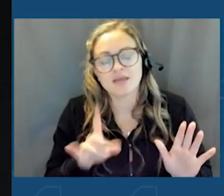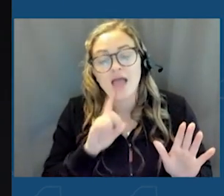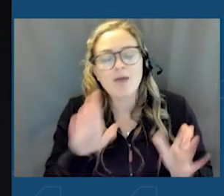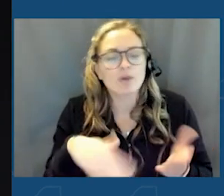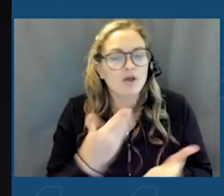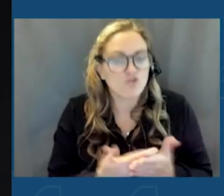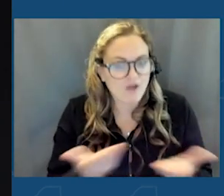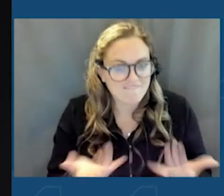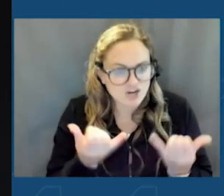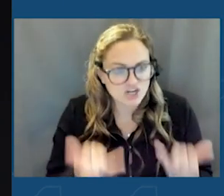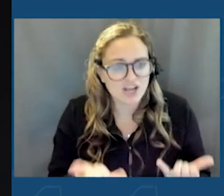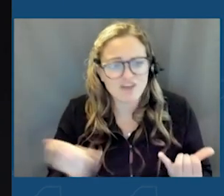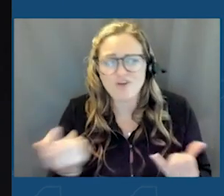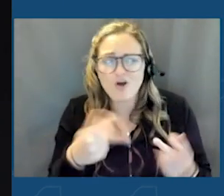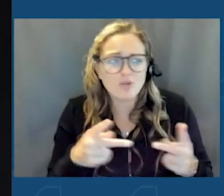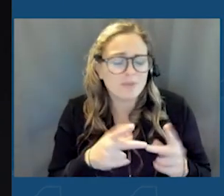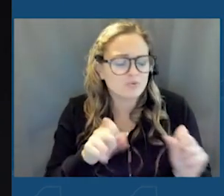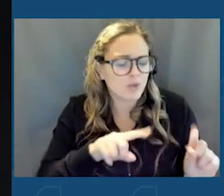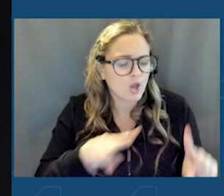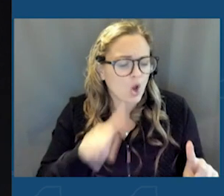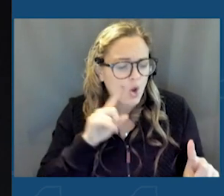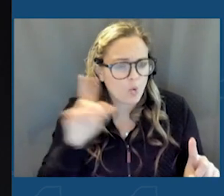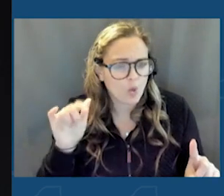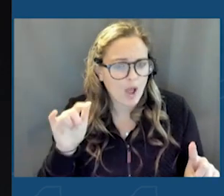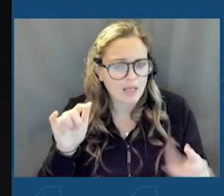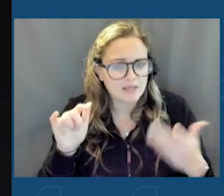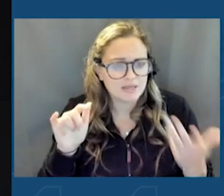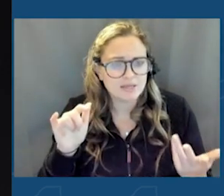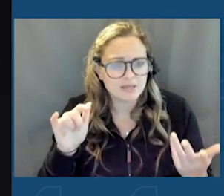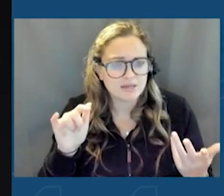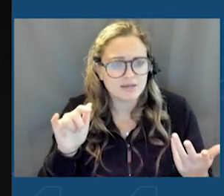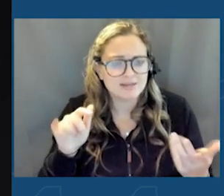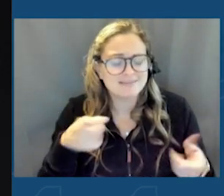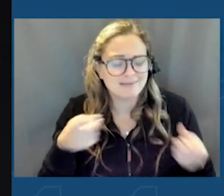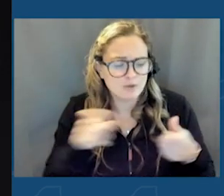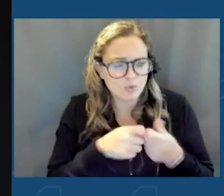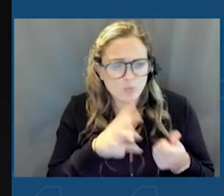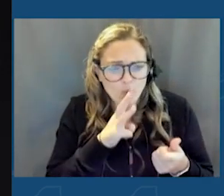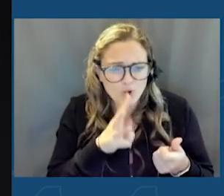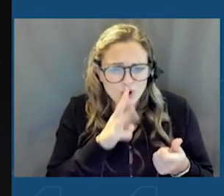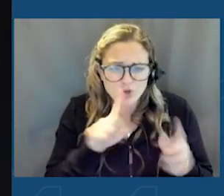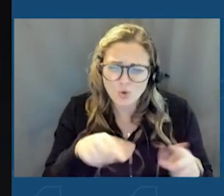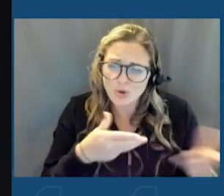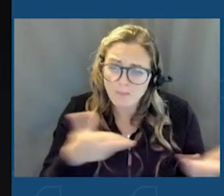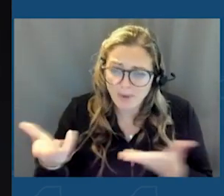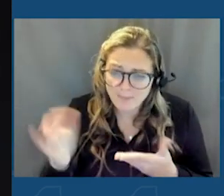said, of all the places we can go on Long Island today, dealing with water, you couldn't get me to a beach.